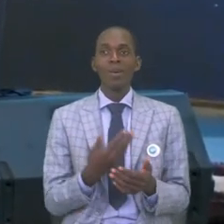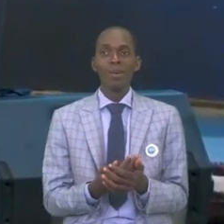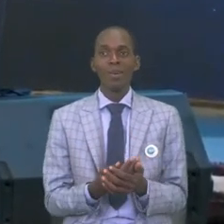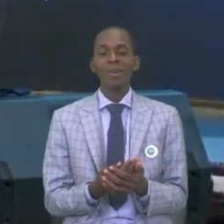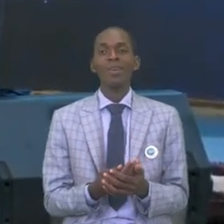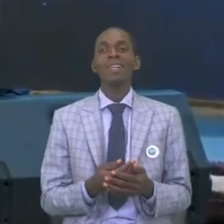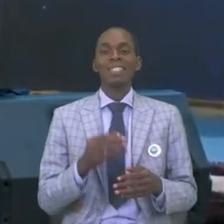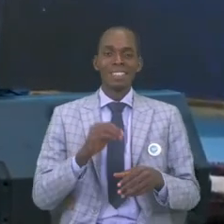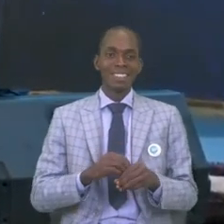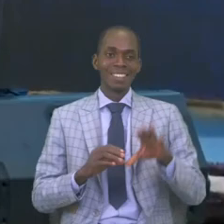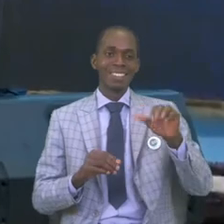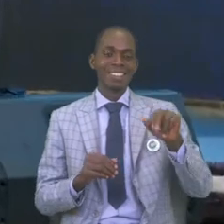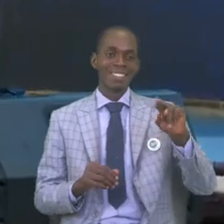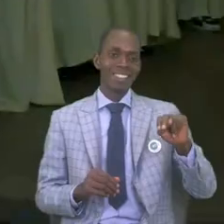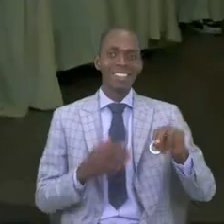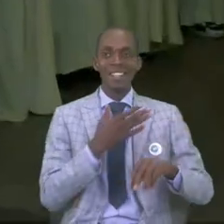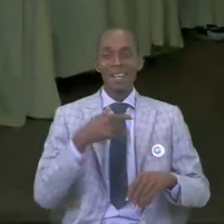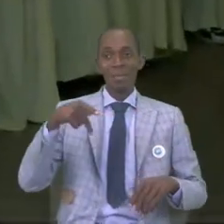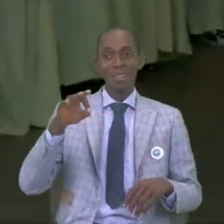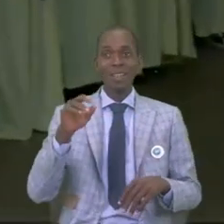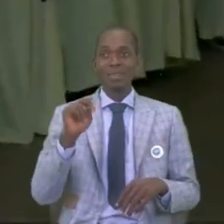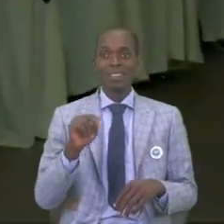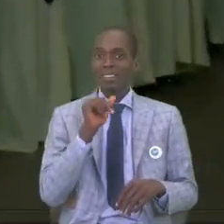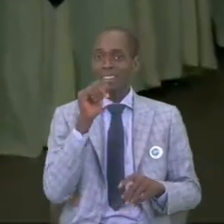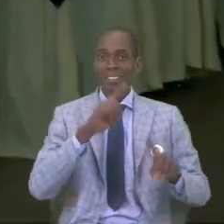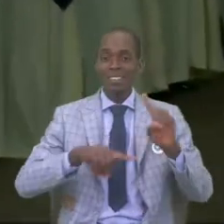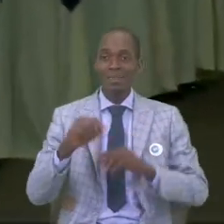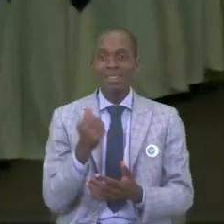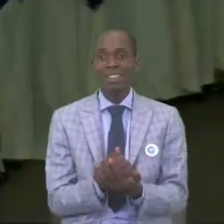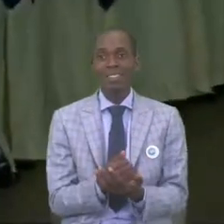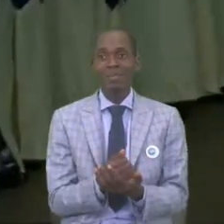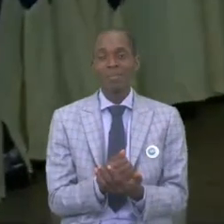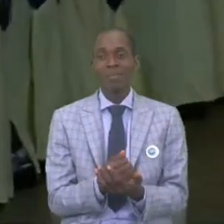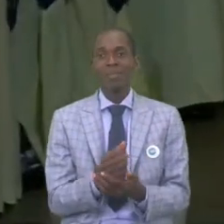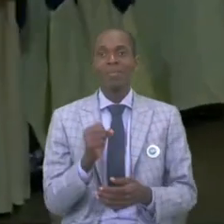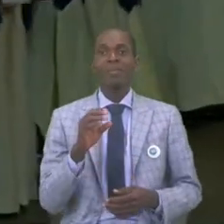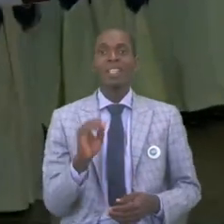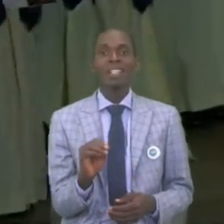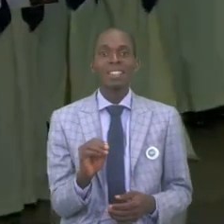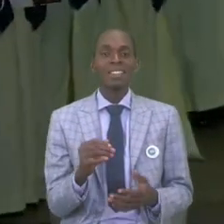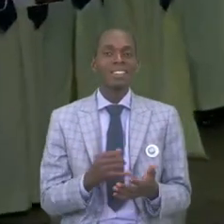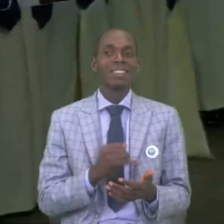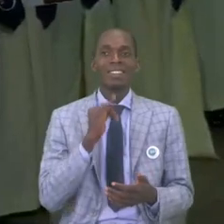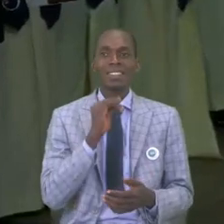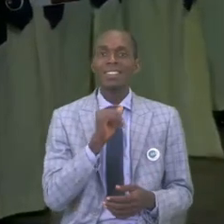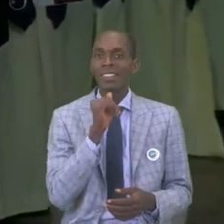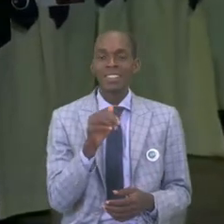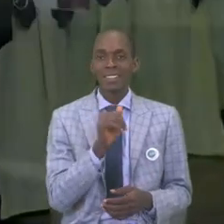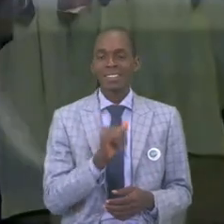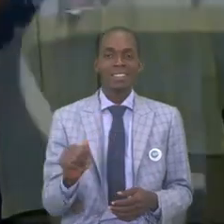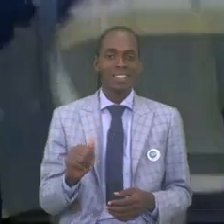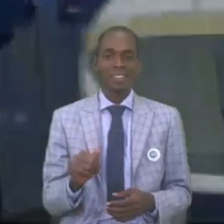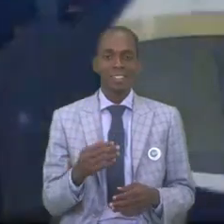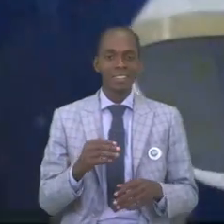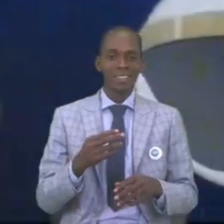PFN. You didn't say amen to that. And so it's not a deeper life program that then